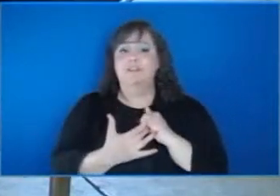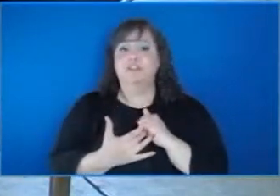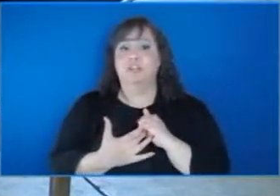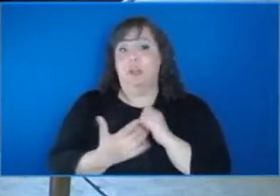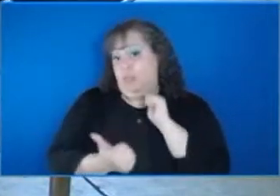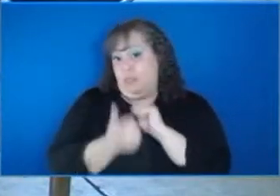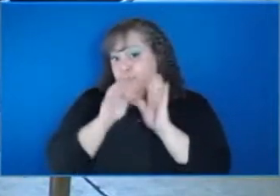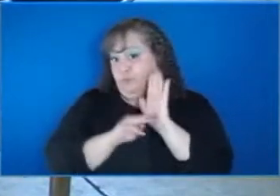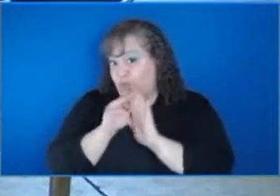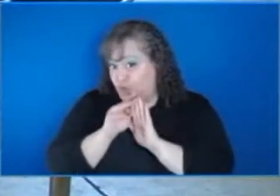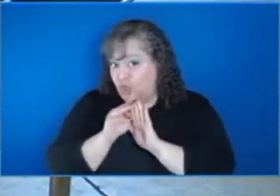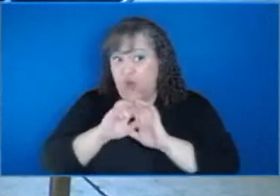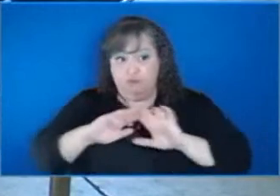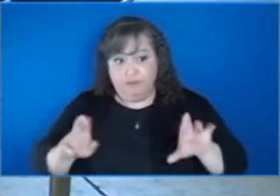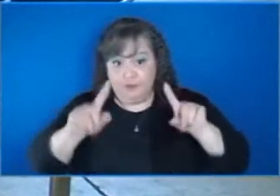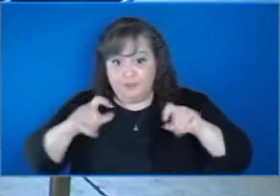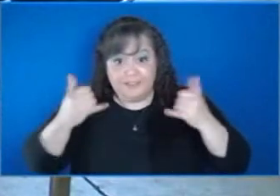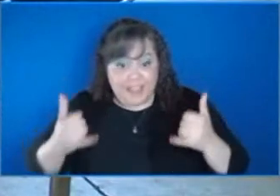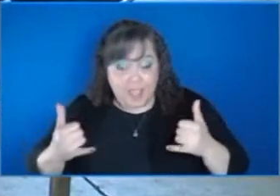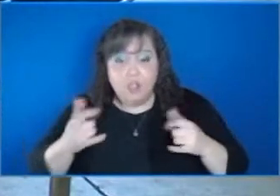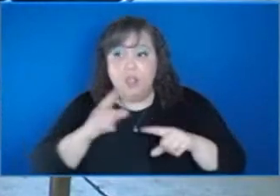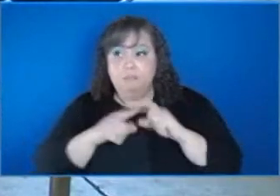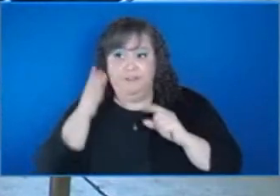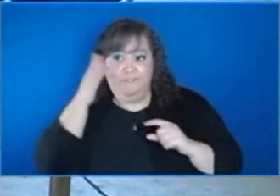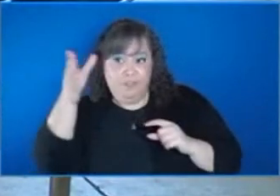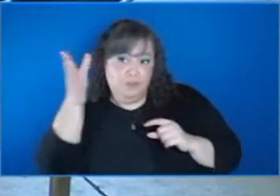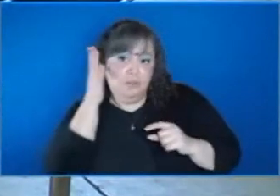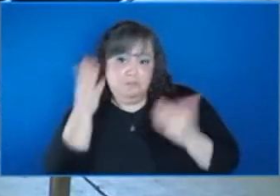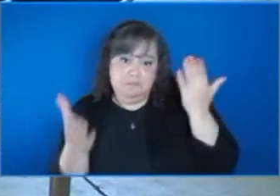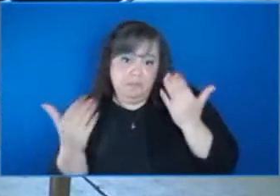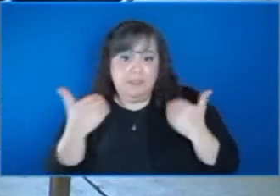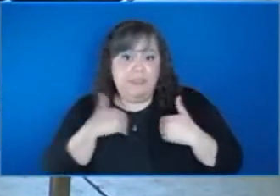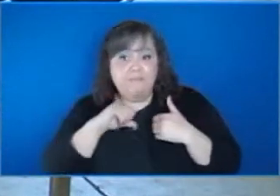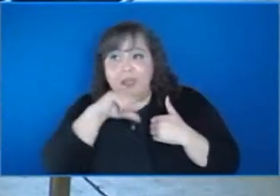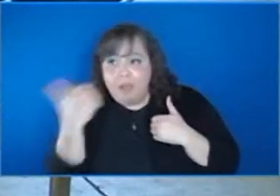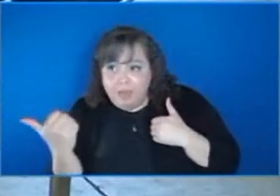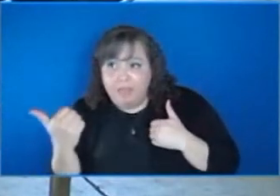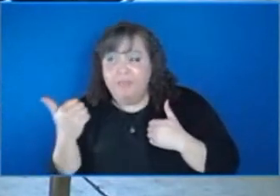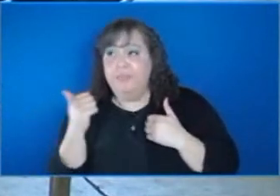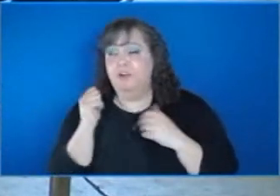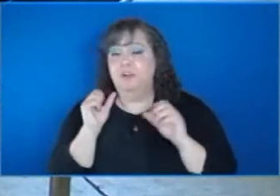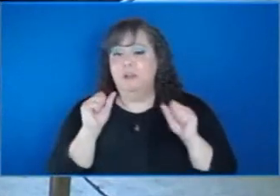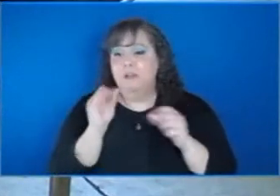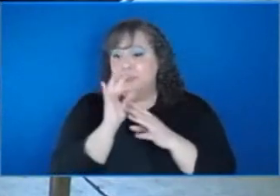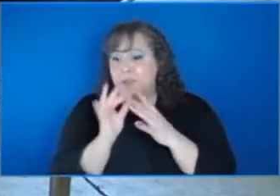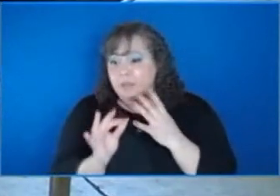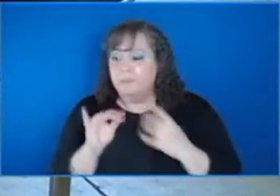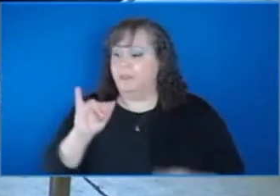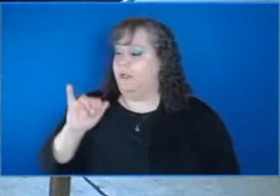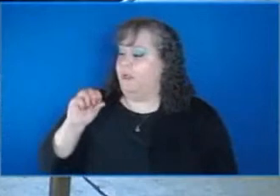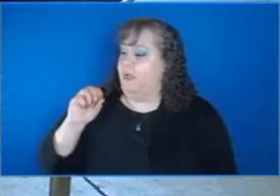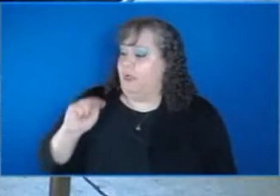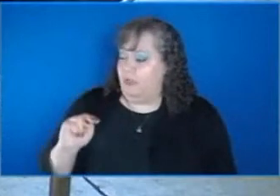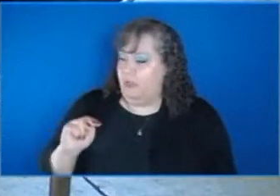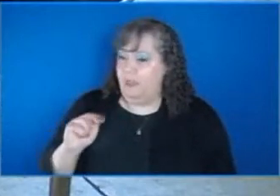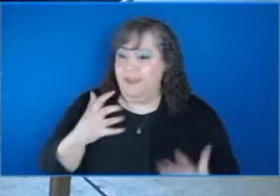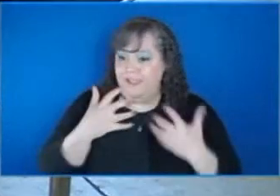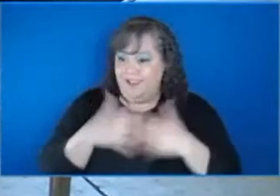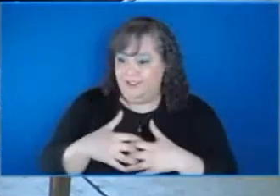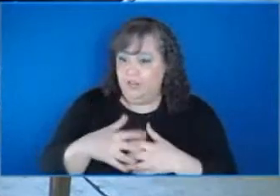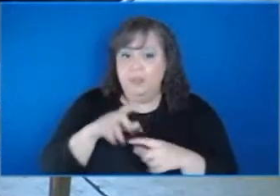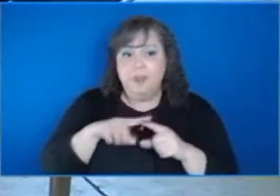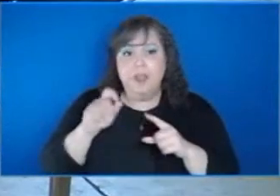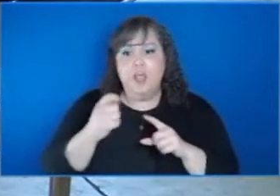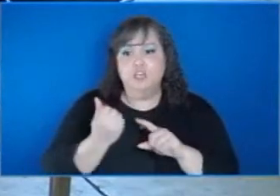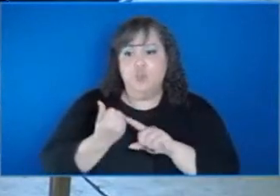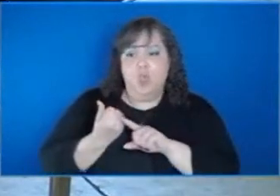future we'll want to have other tools in our toolkit. And people have talked It is a about good using idea. engines, specifically the ion engines, but you'd Right. have to have it burn for a really long time, yeah. right?